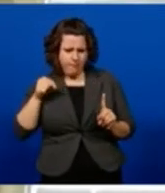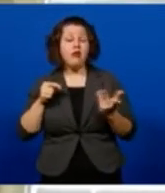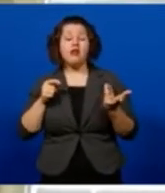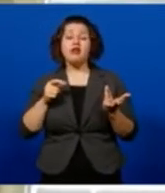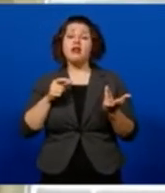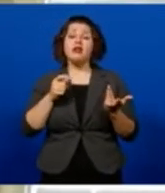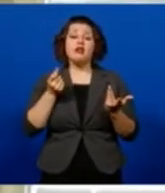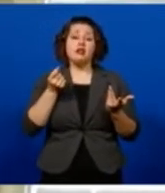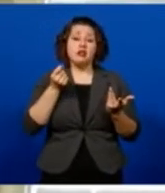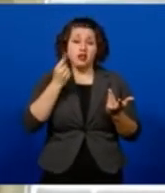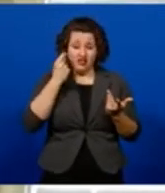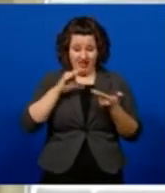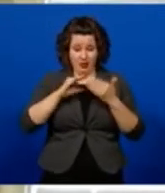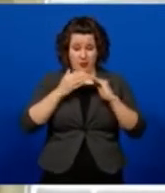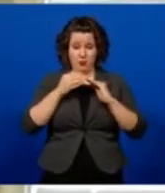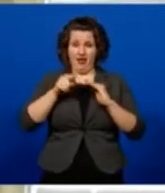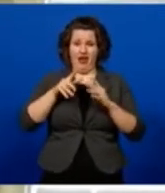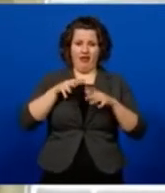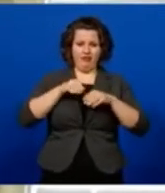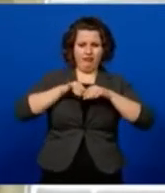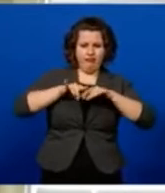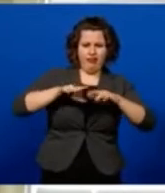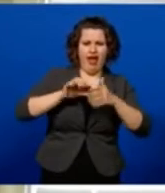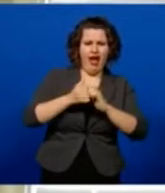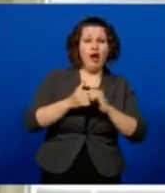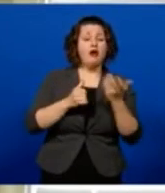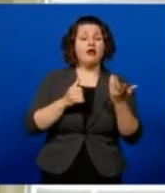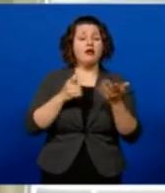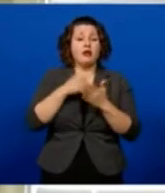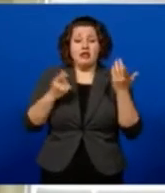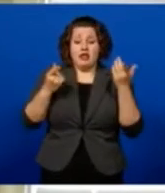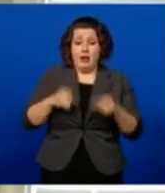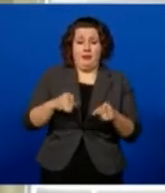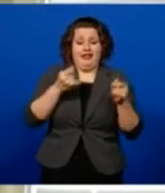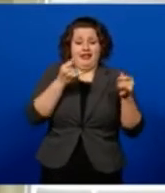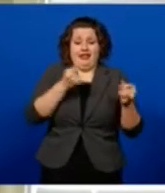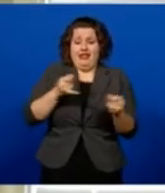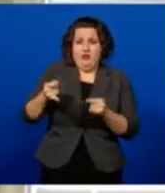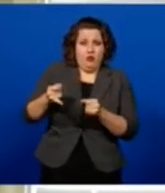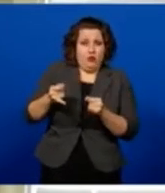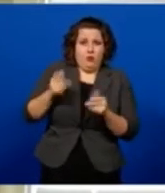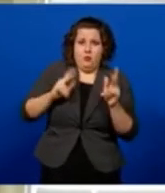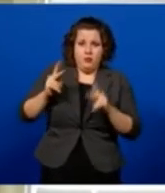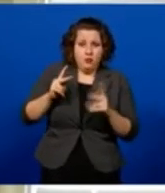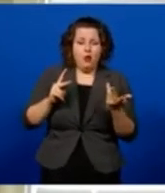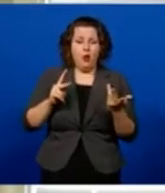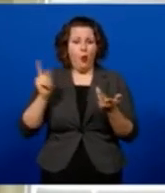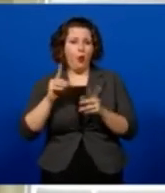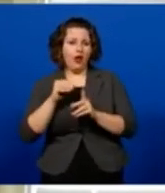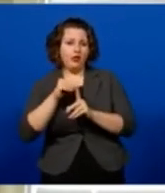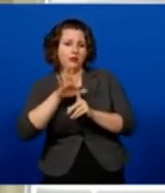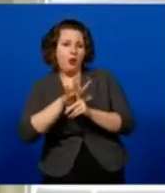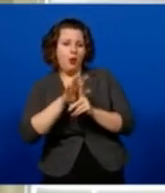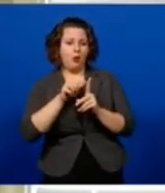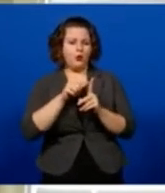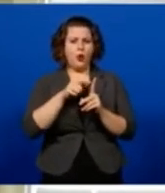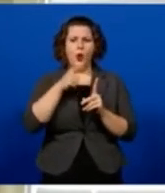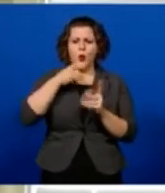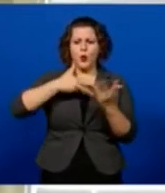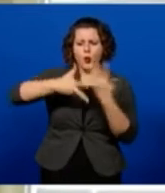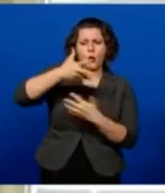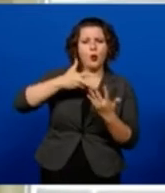activity is in a community, but also what's going on with an individual, where we think they might have been exposed, who they think they might have been